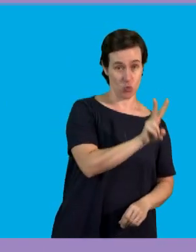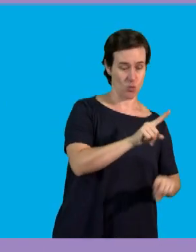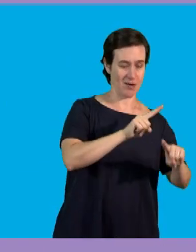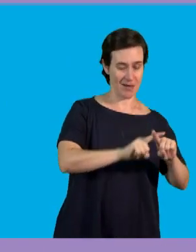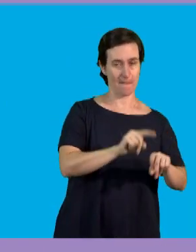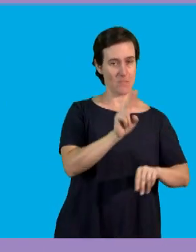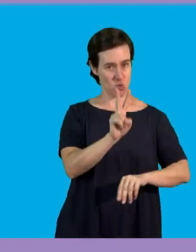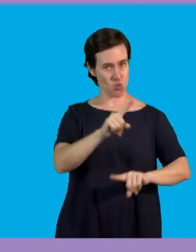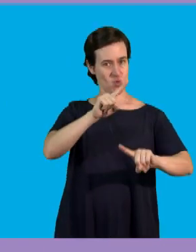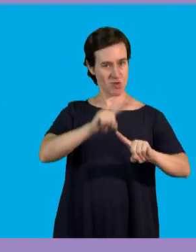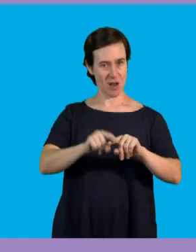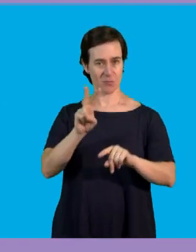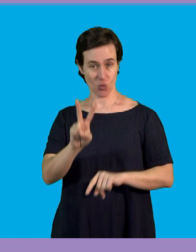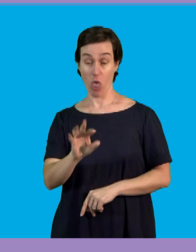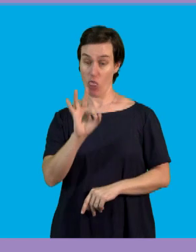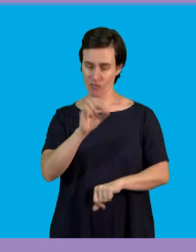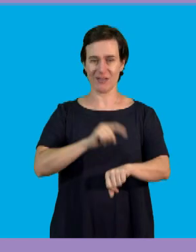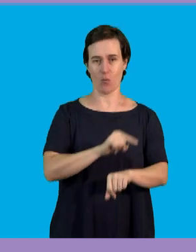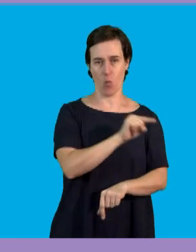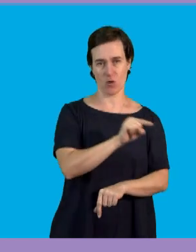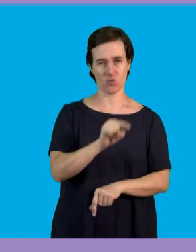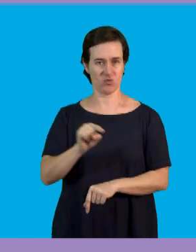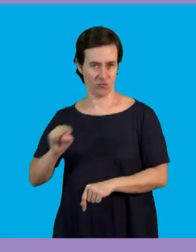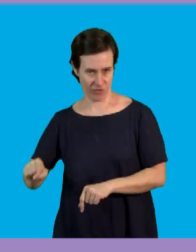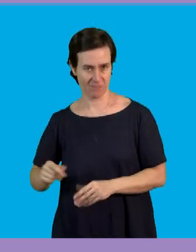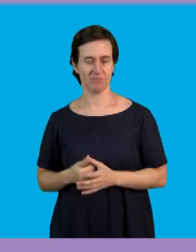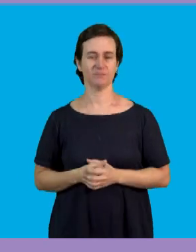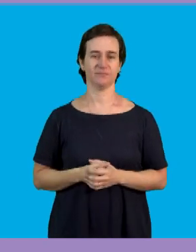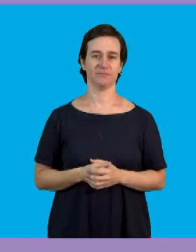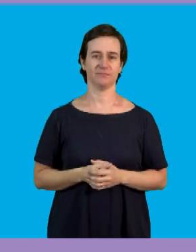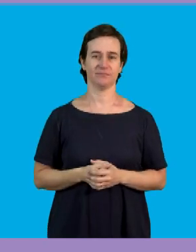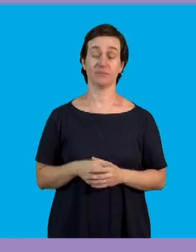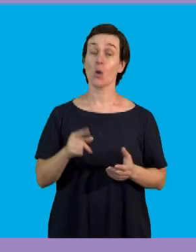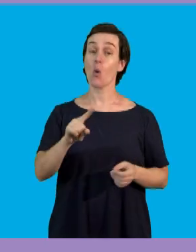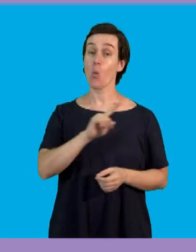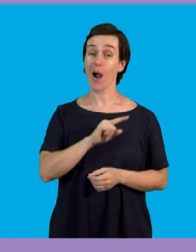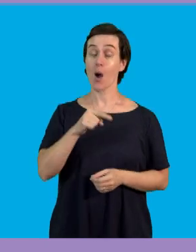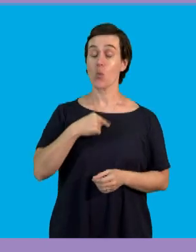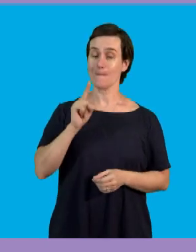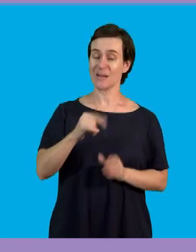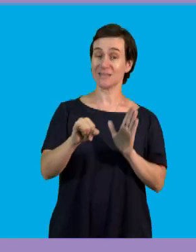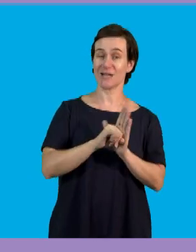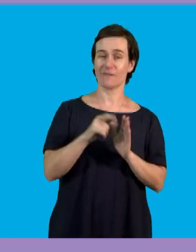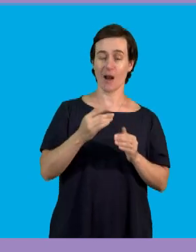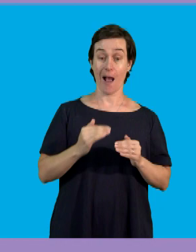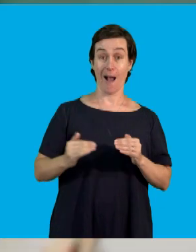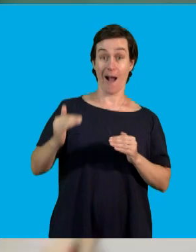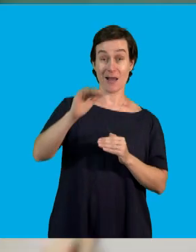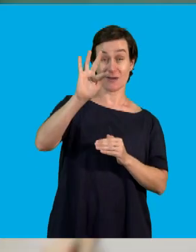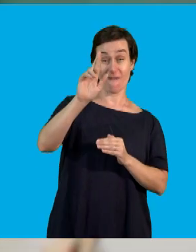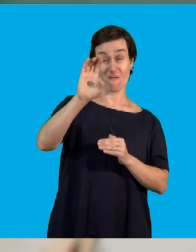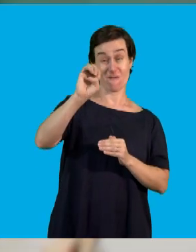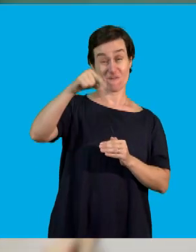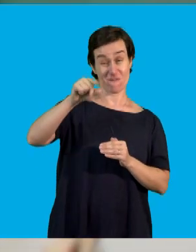2s. So that's going to be 1, 2, and 3. Why? Because the highest frequency of that